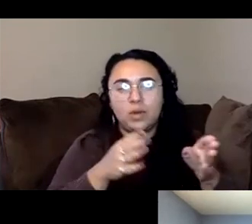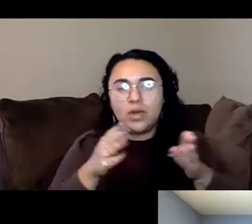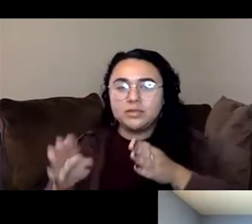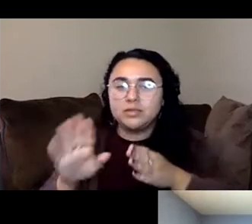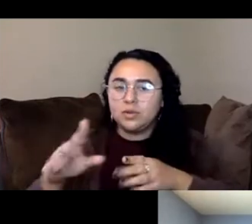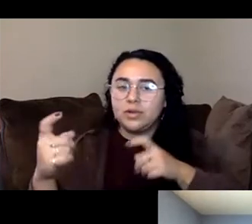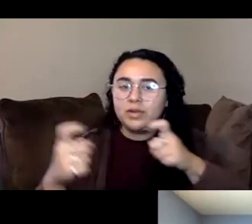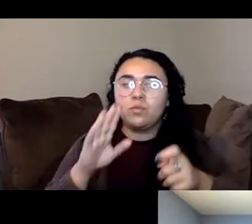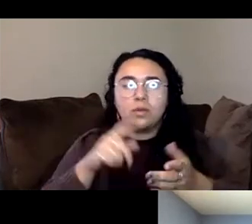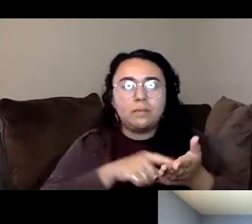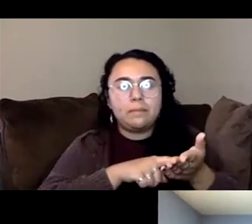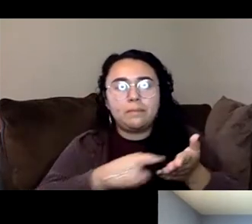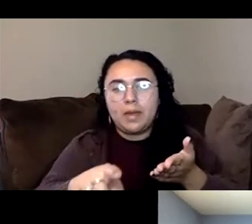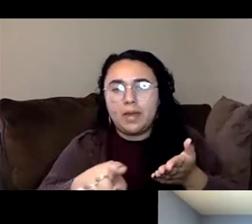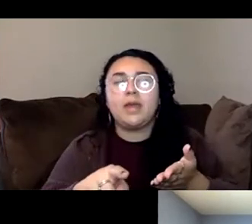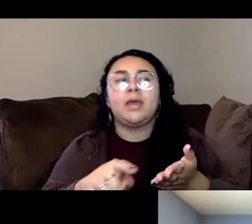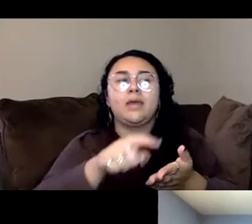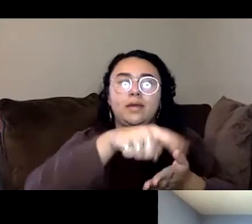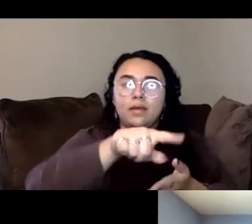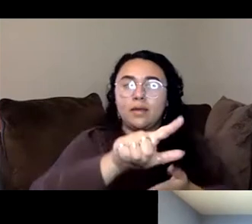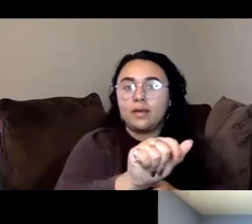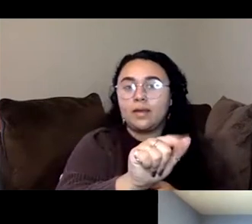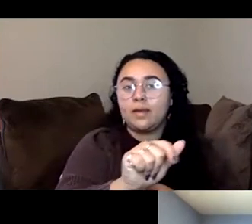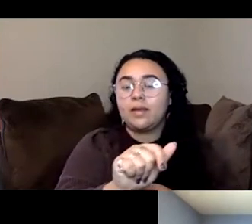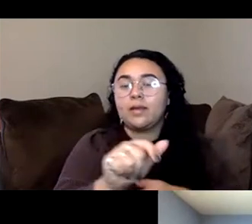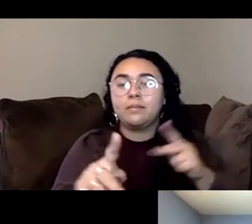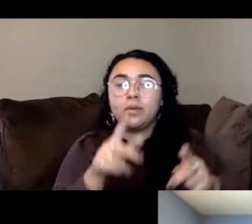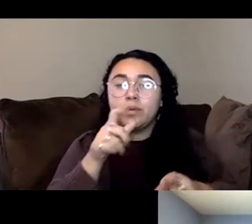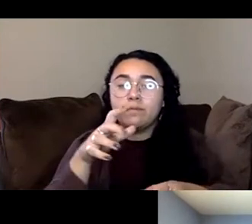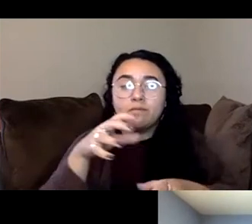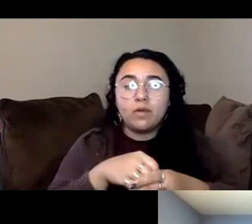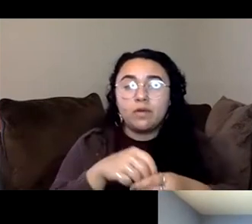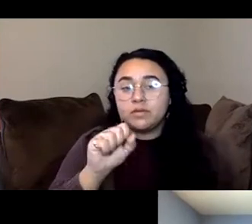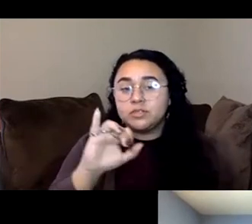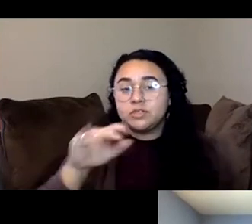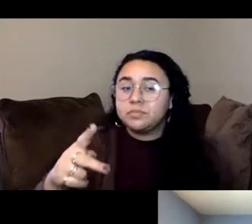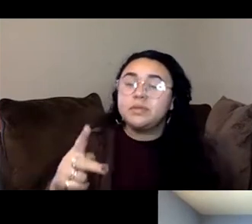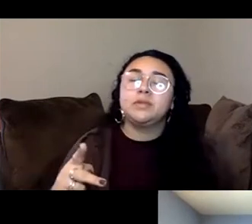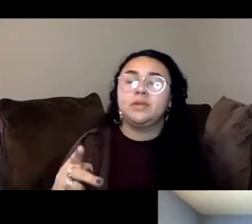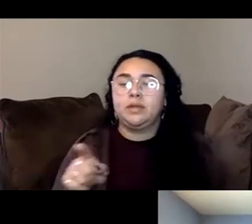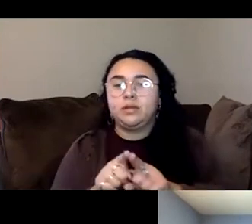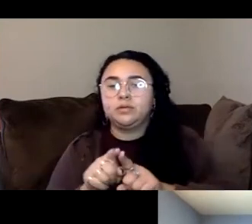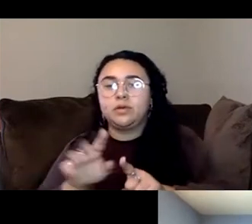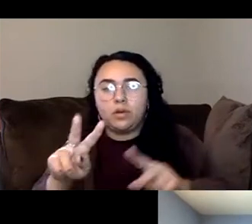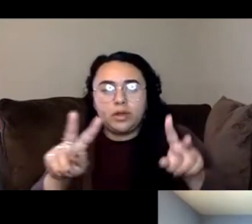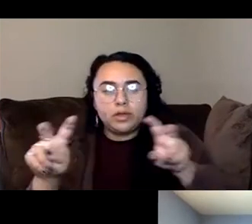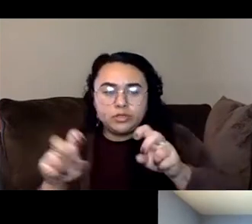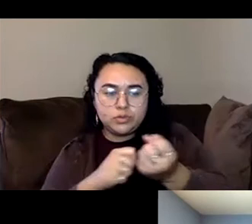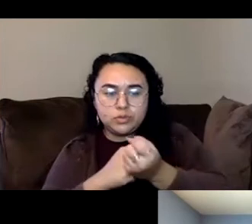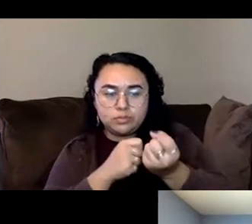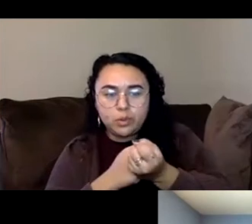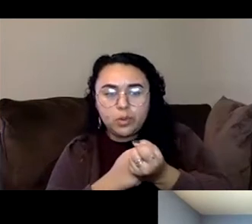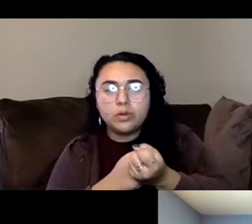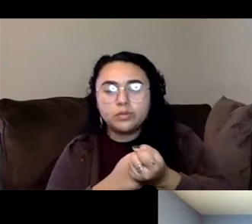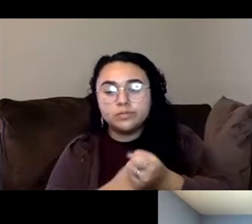going to pay dividends for LA, for the folks who are involved in this community, and for the issues that you're championing. So I'll leave it at that.